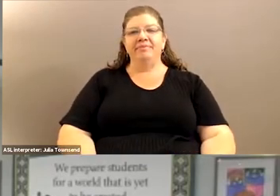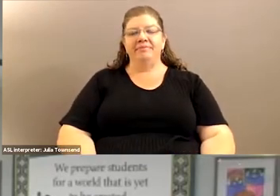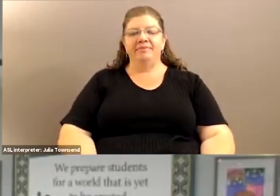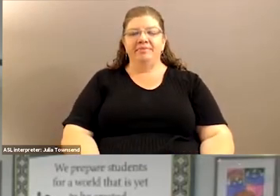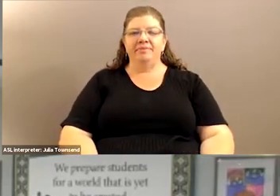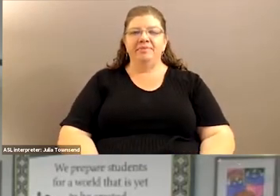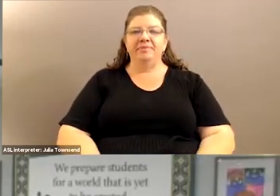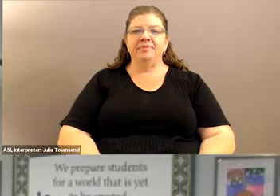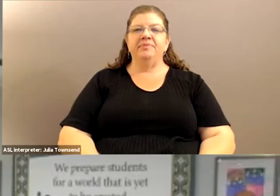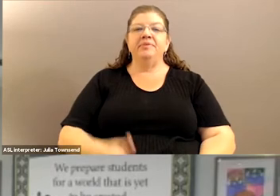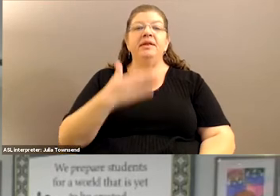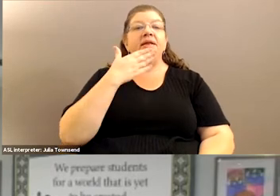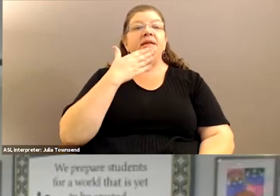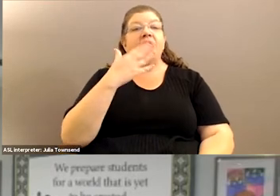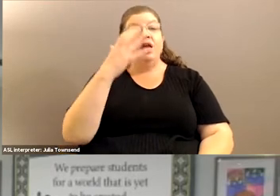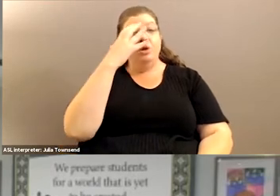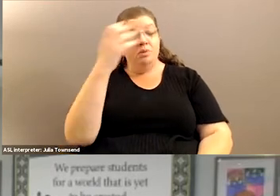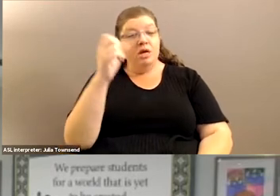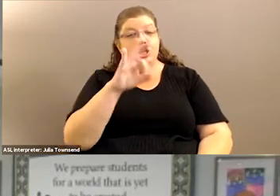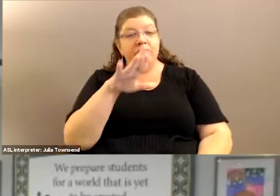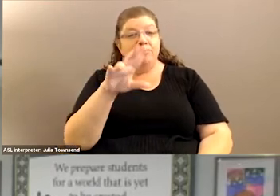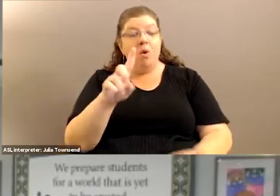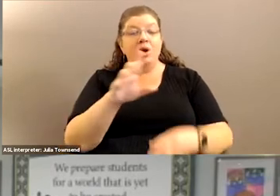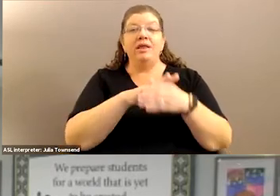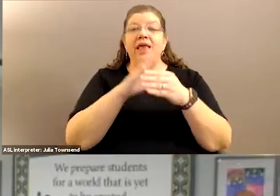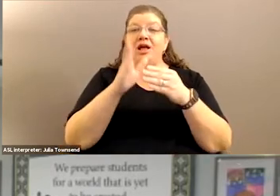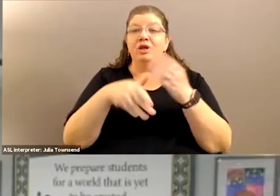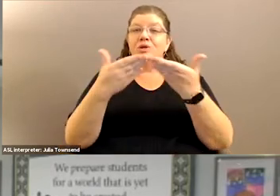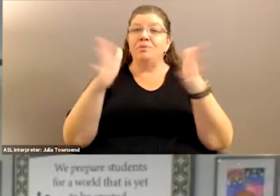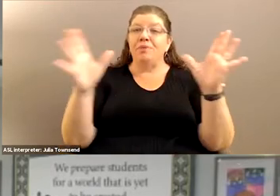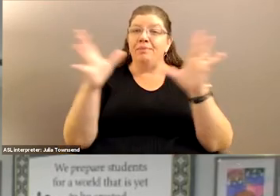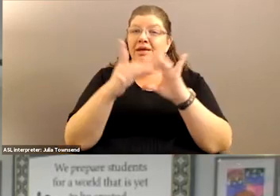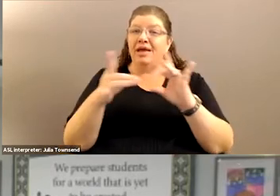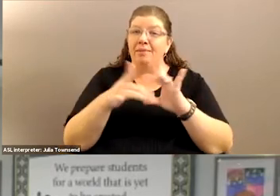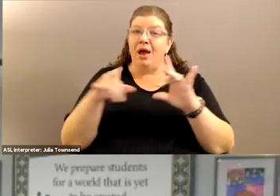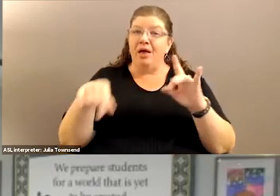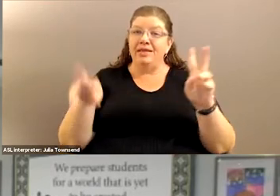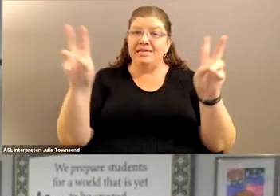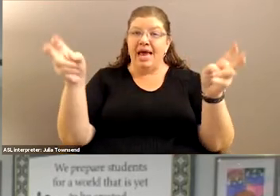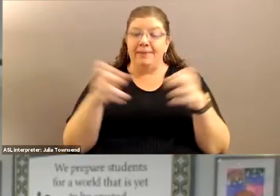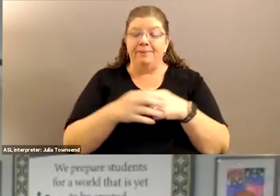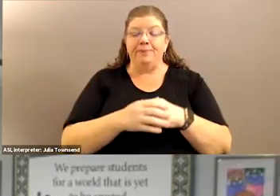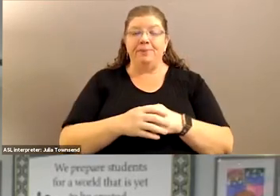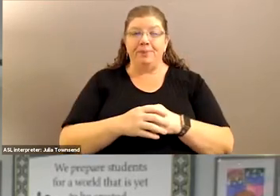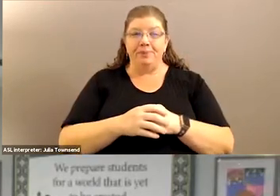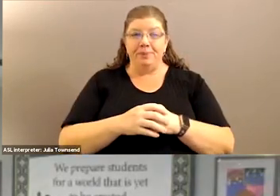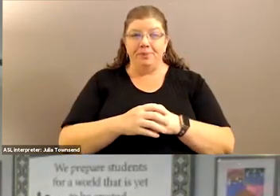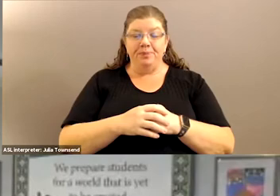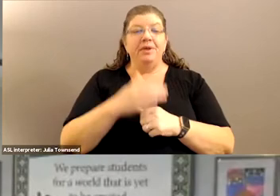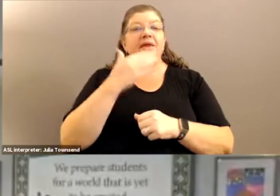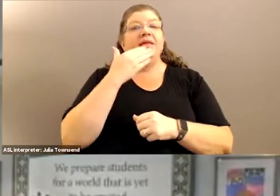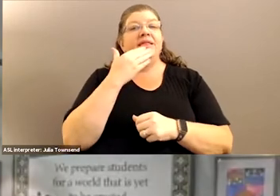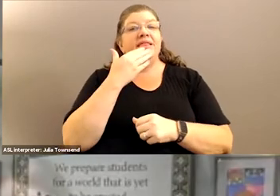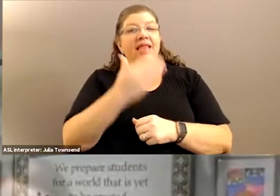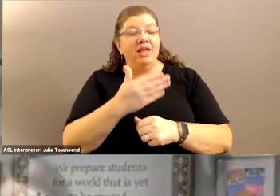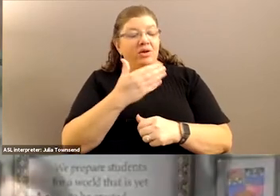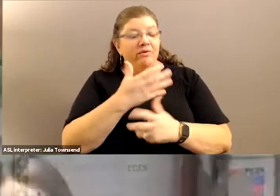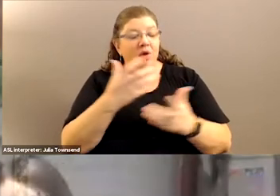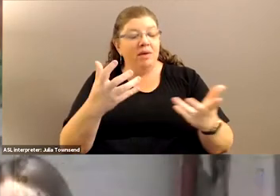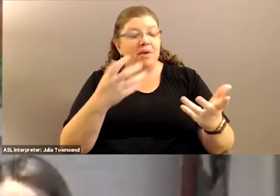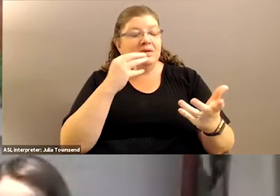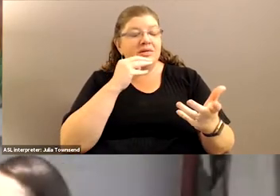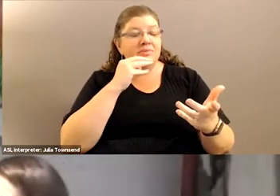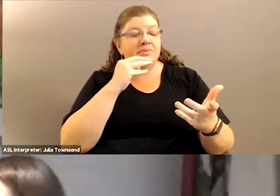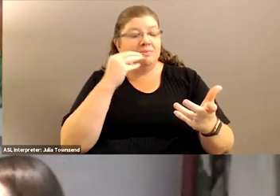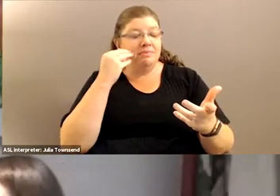thank you president ford that concludes public comment on this item thank you very much miss trujillo